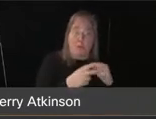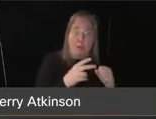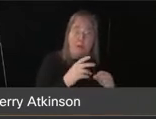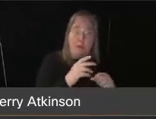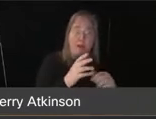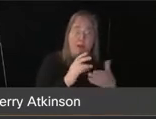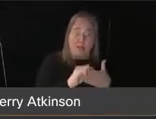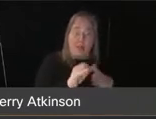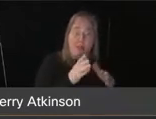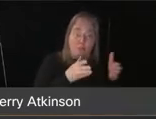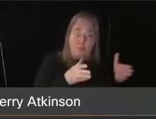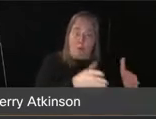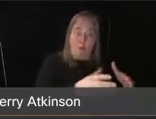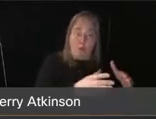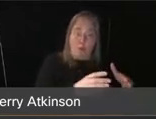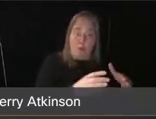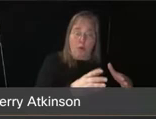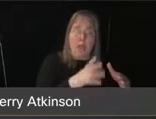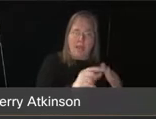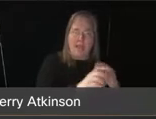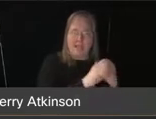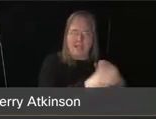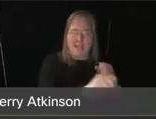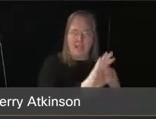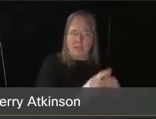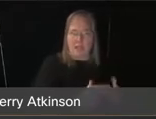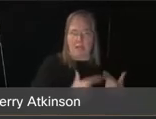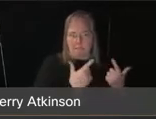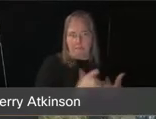and extend the life of the pavement.